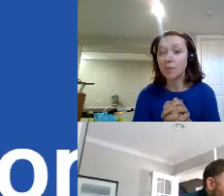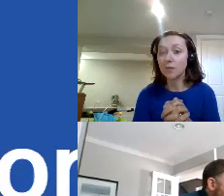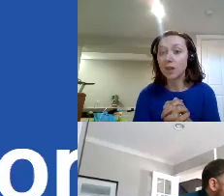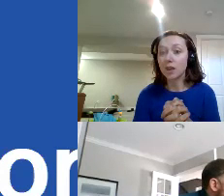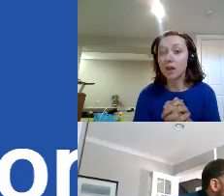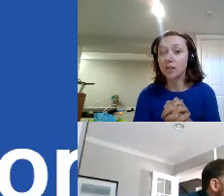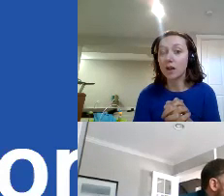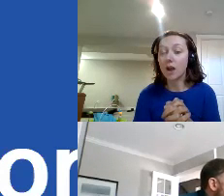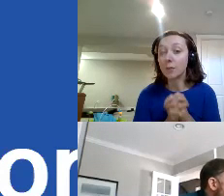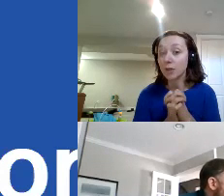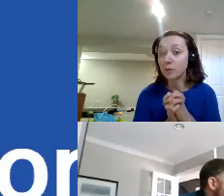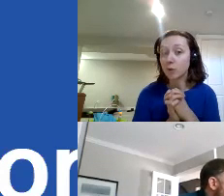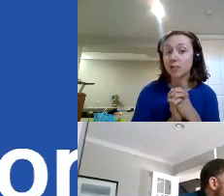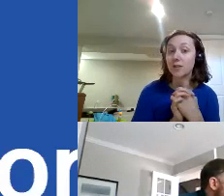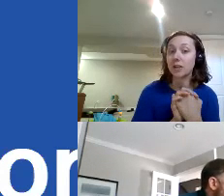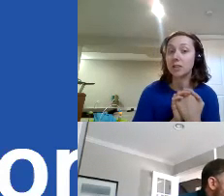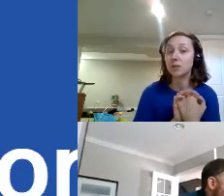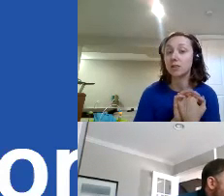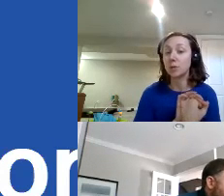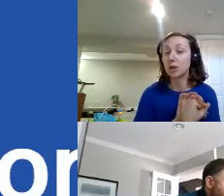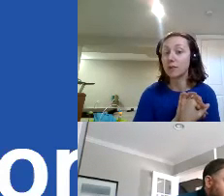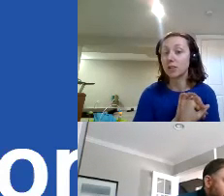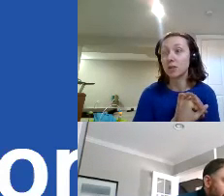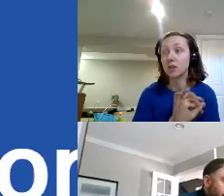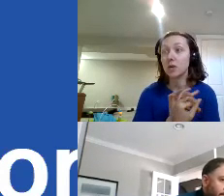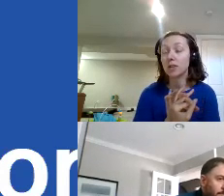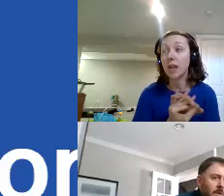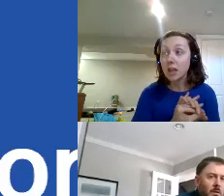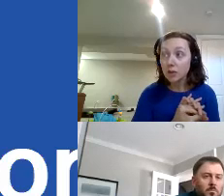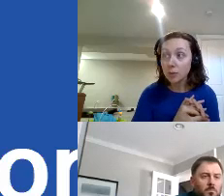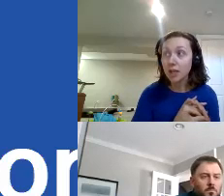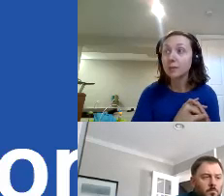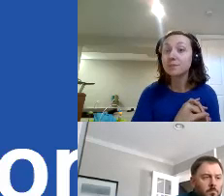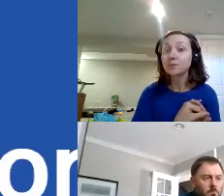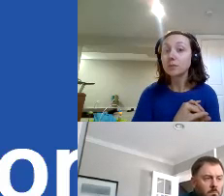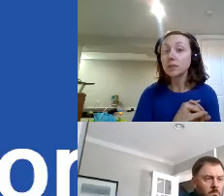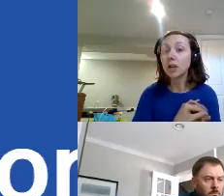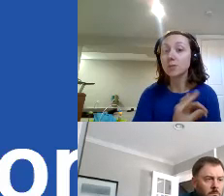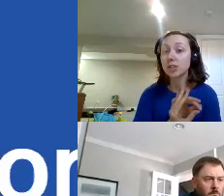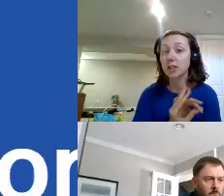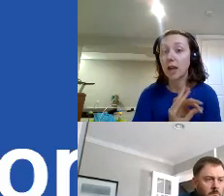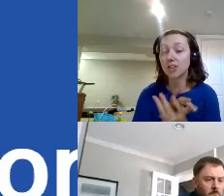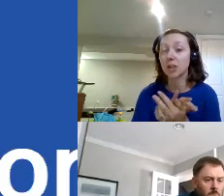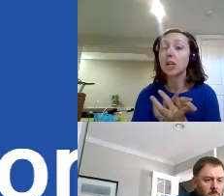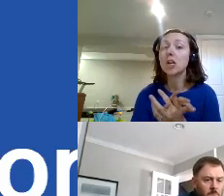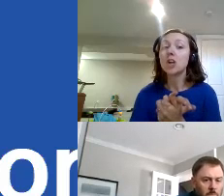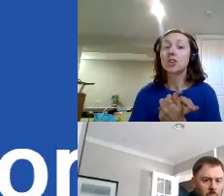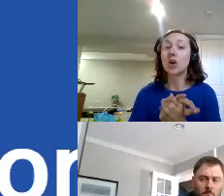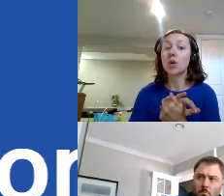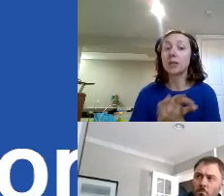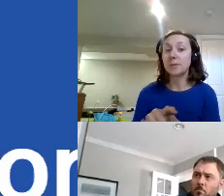sessions. And I'm looking forward to diving into a deeper conversation with you all at the annual meeting, just like last